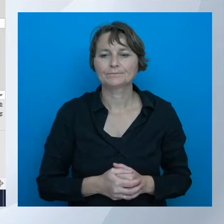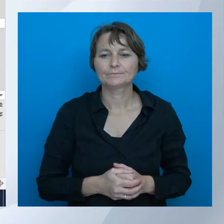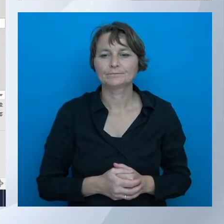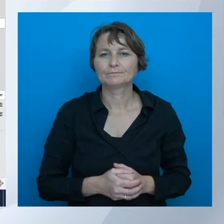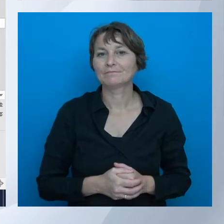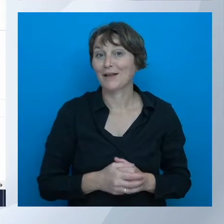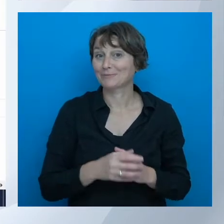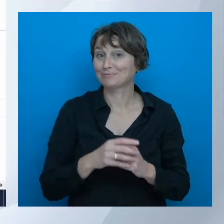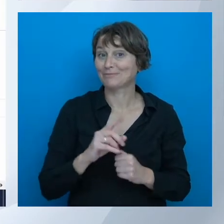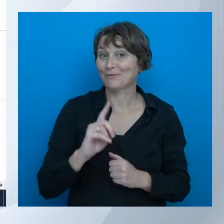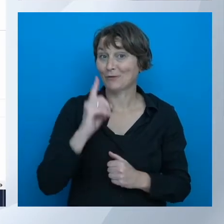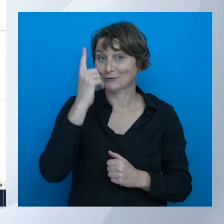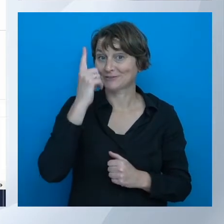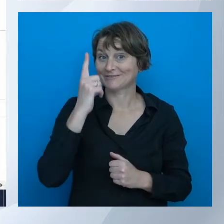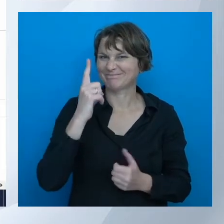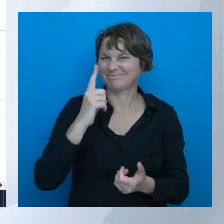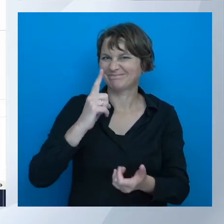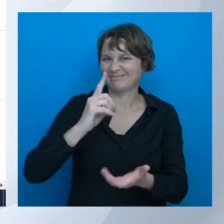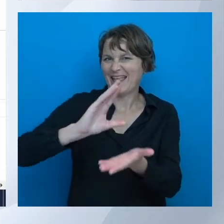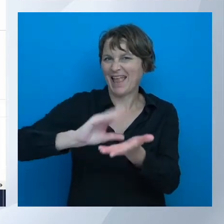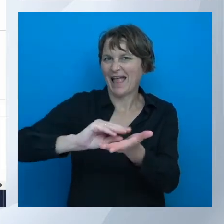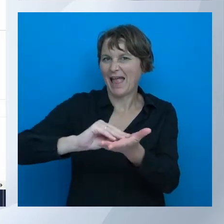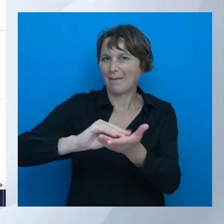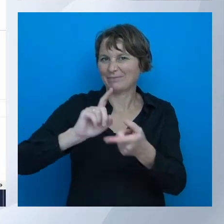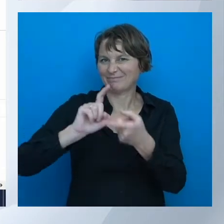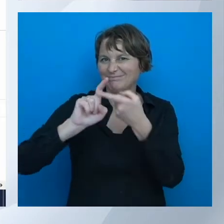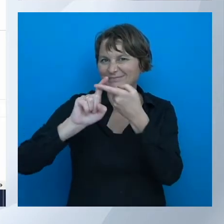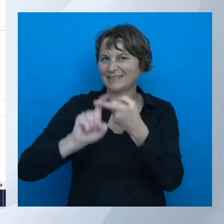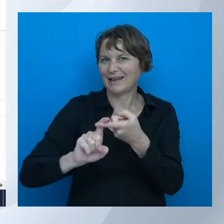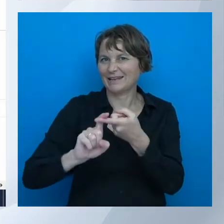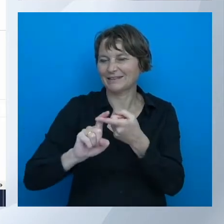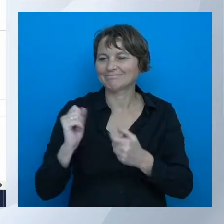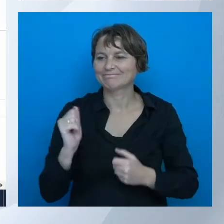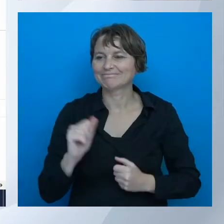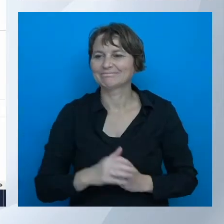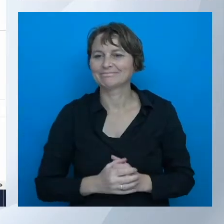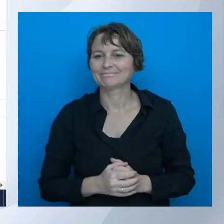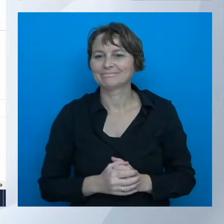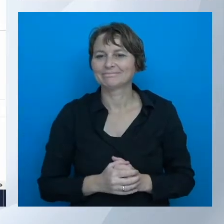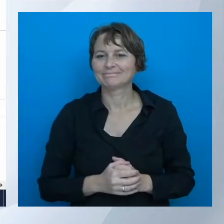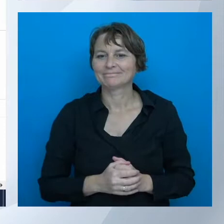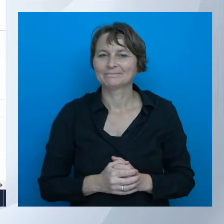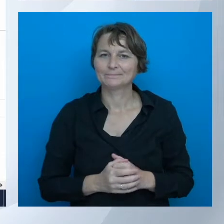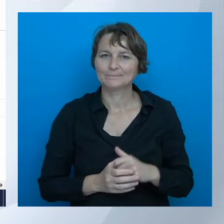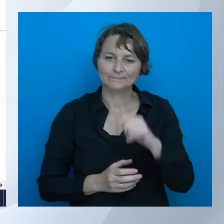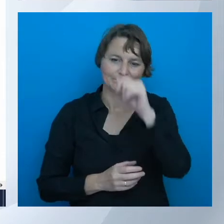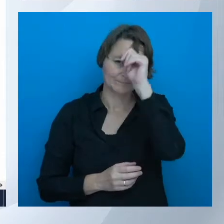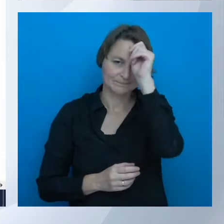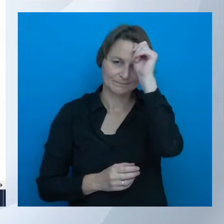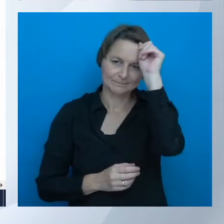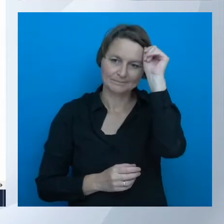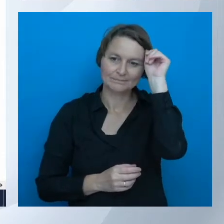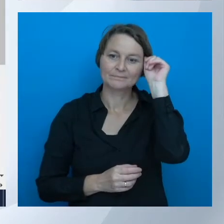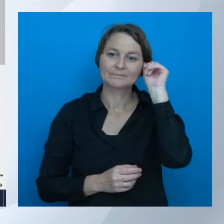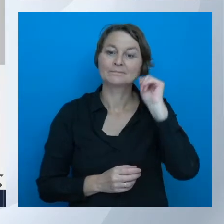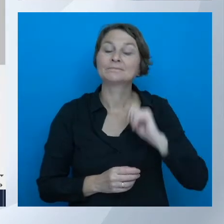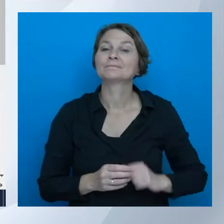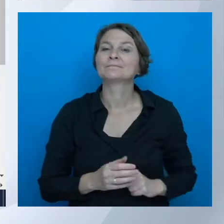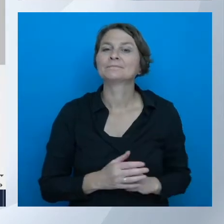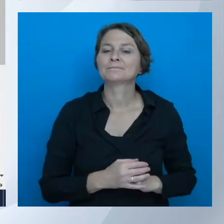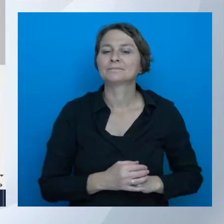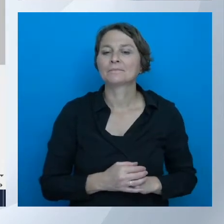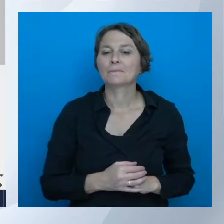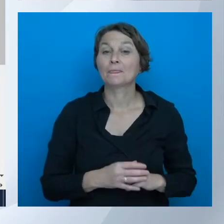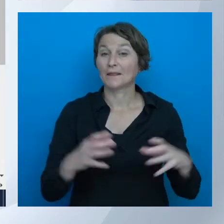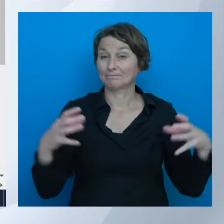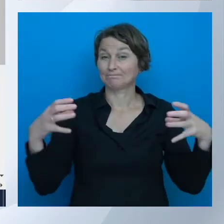Let's minimize my browser or minimize my presentation. And I did create a resource group. Now what I can